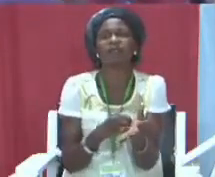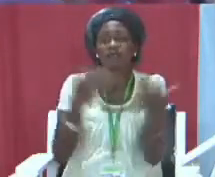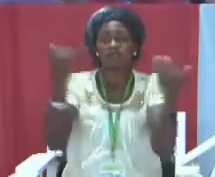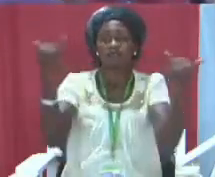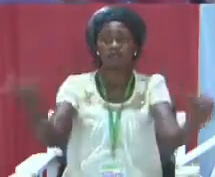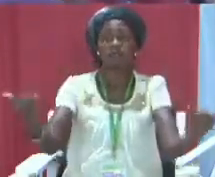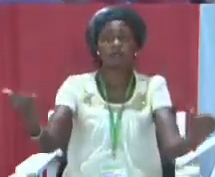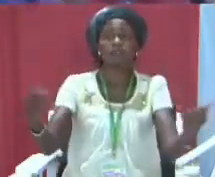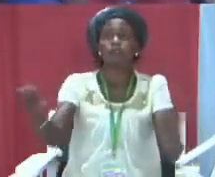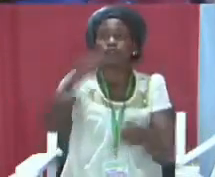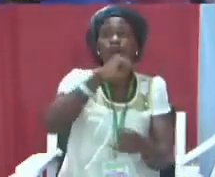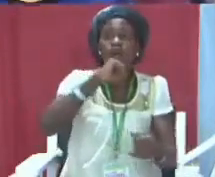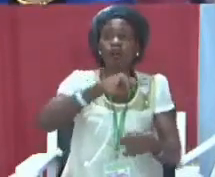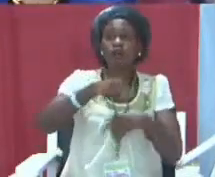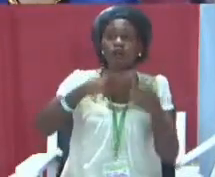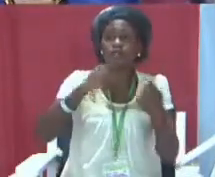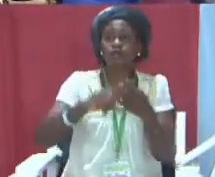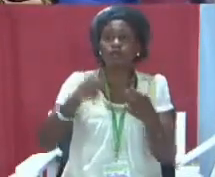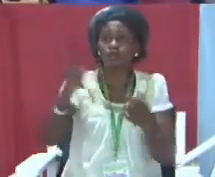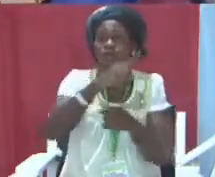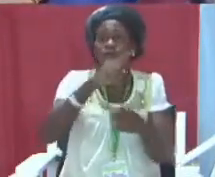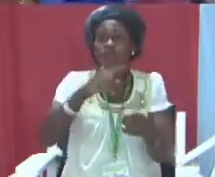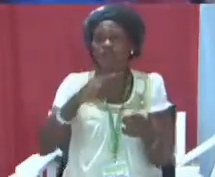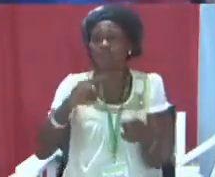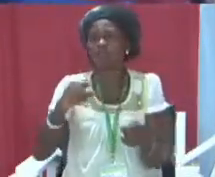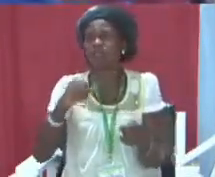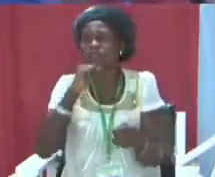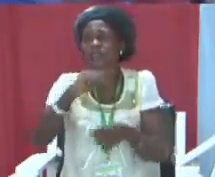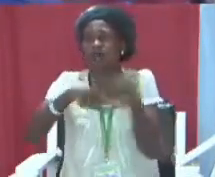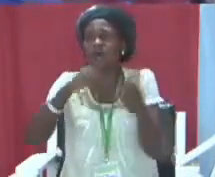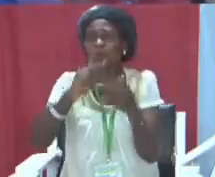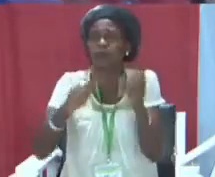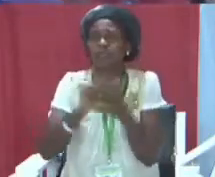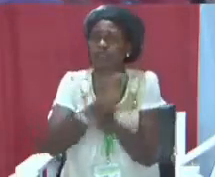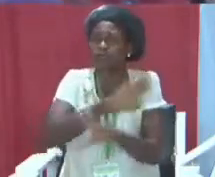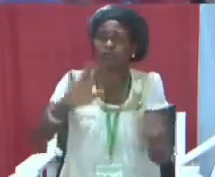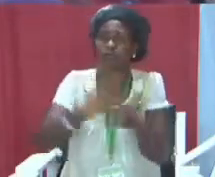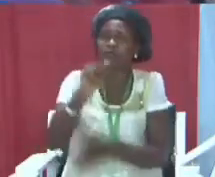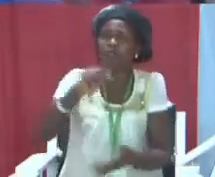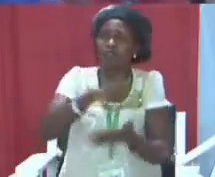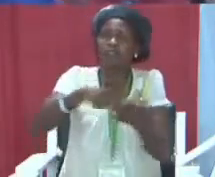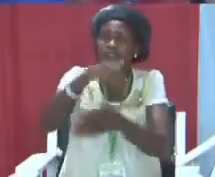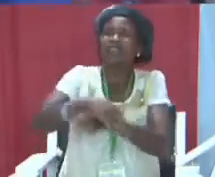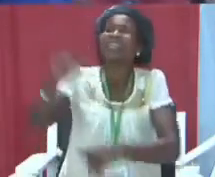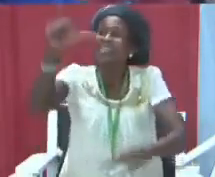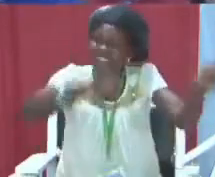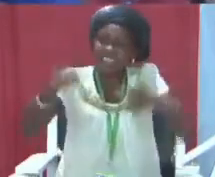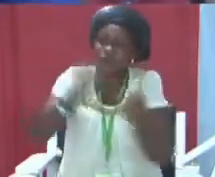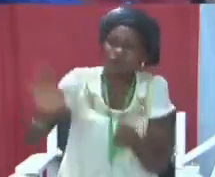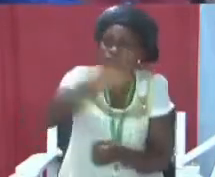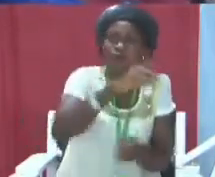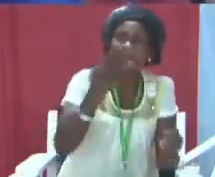Now, you are not of those who do not believe. So tonight, say with your mouth, I have faith in